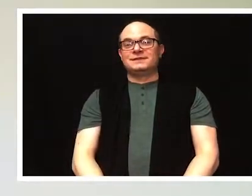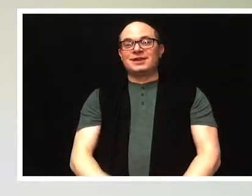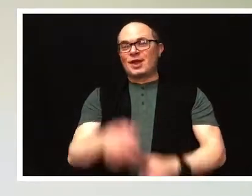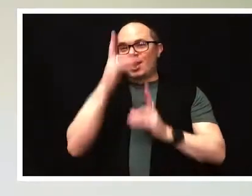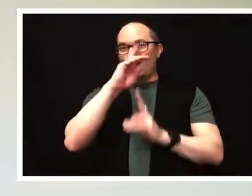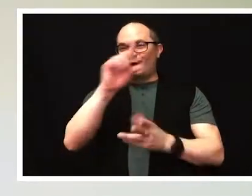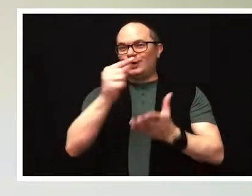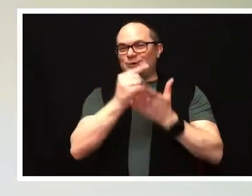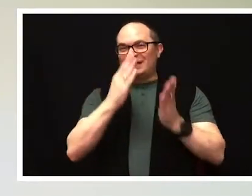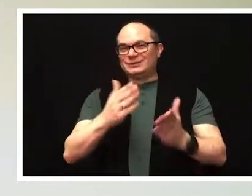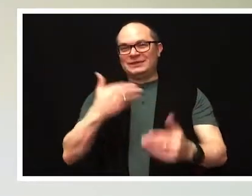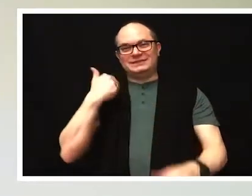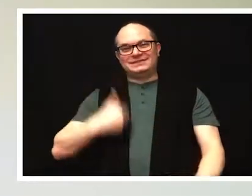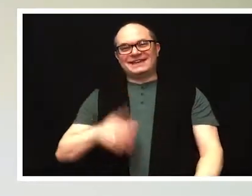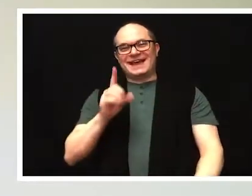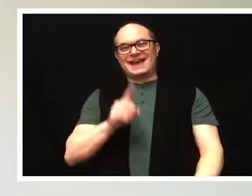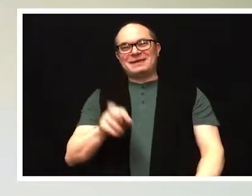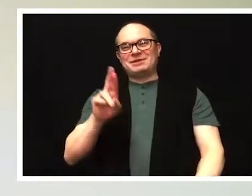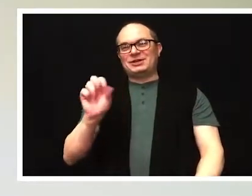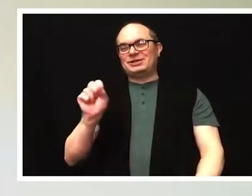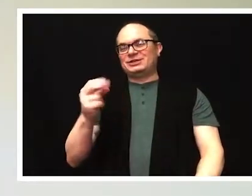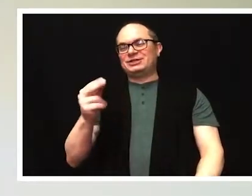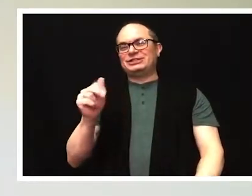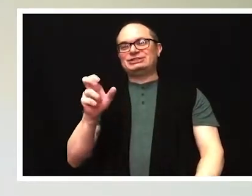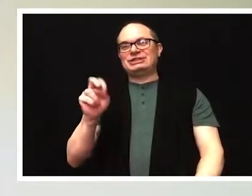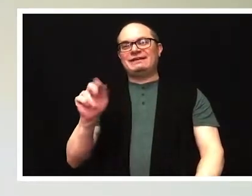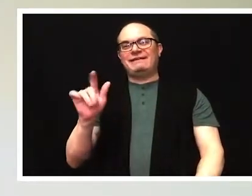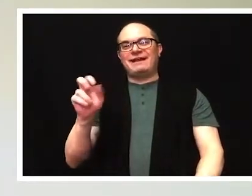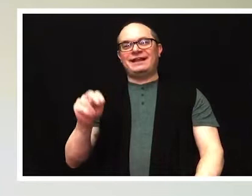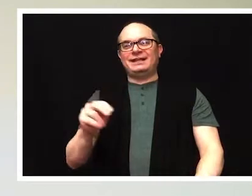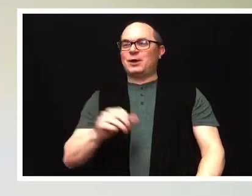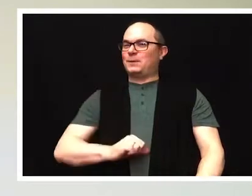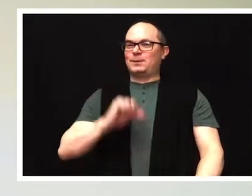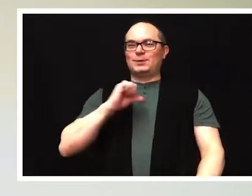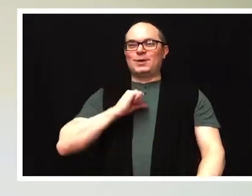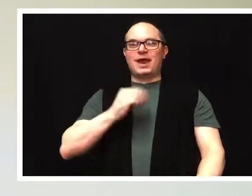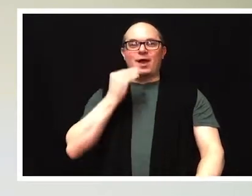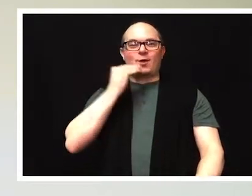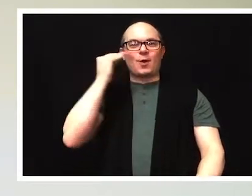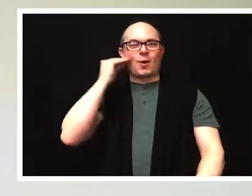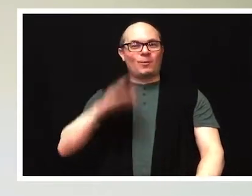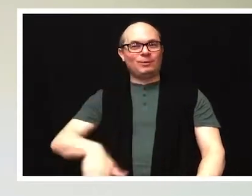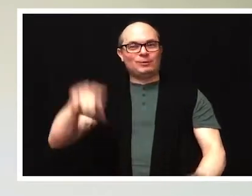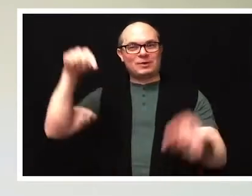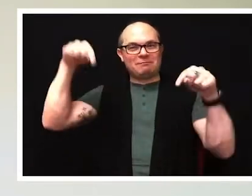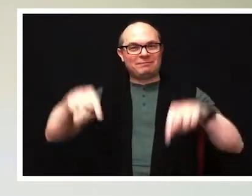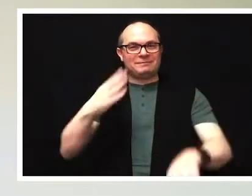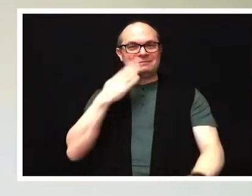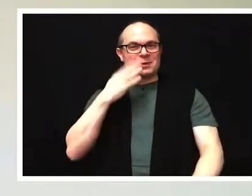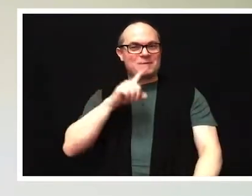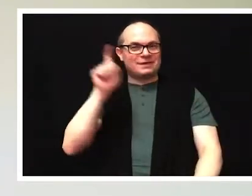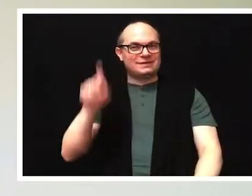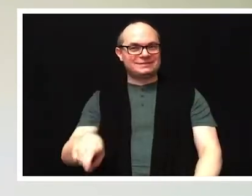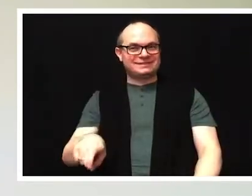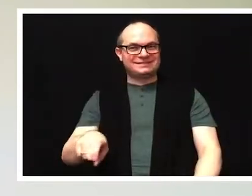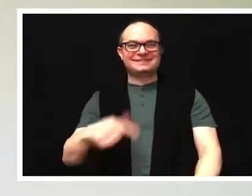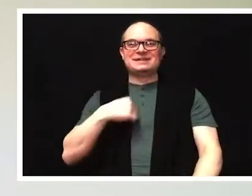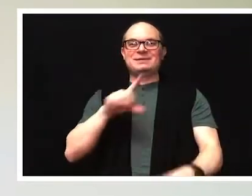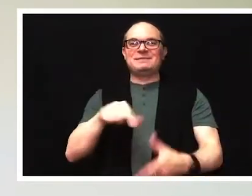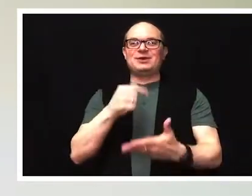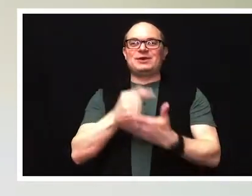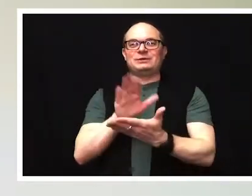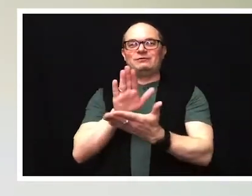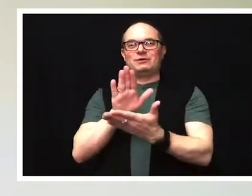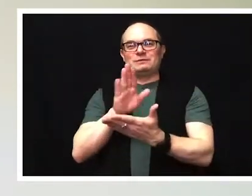Distinguished graduates, I am Dr. Shannon Allen, proud homegrown product of Beaumont, Texas, having graduated